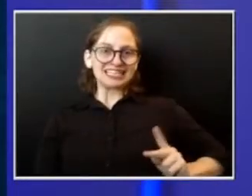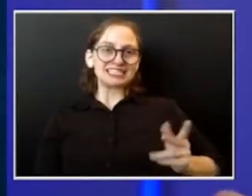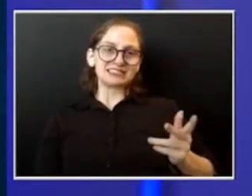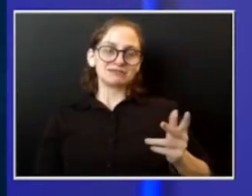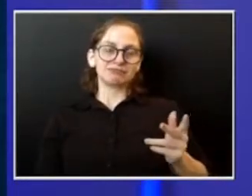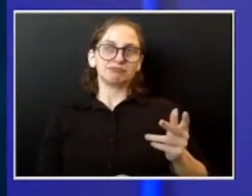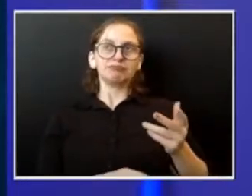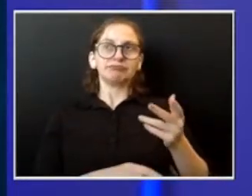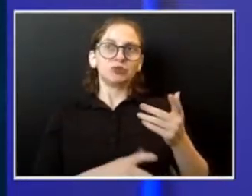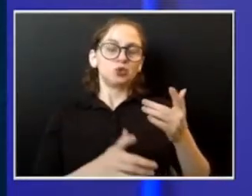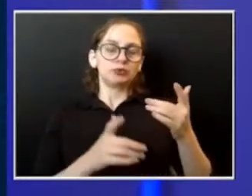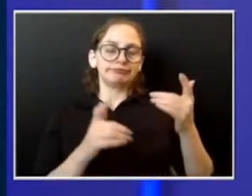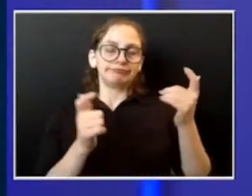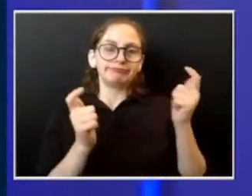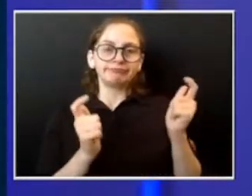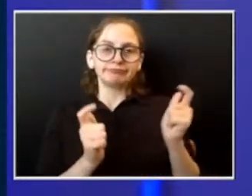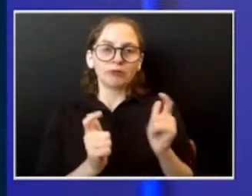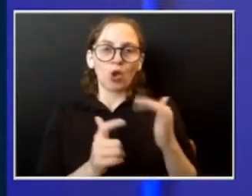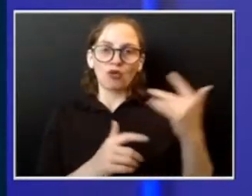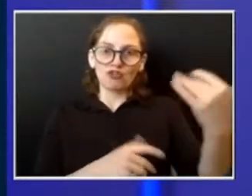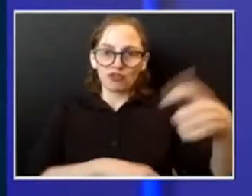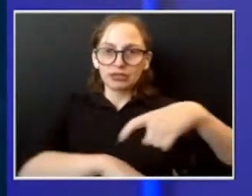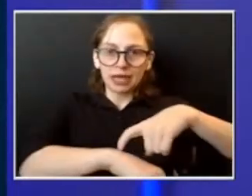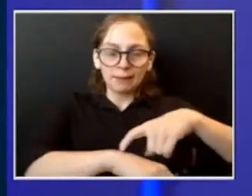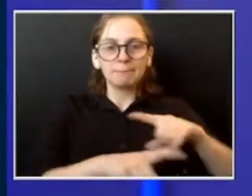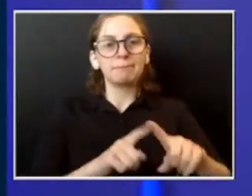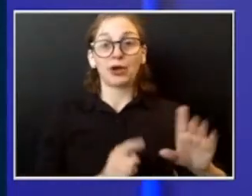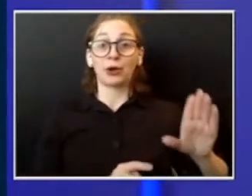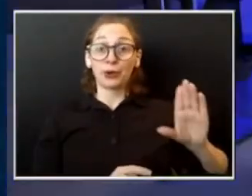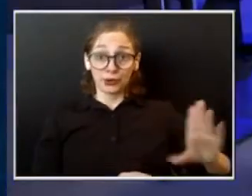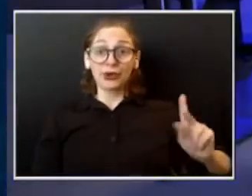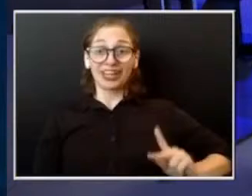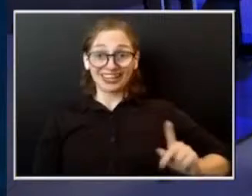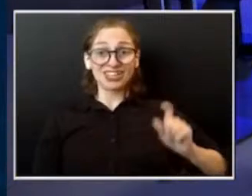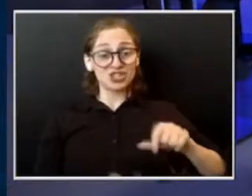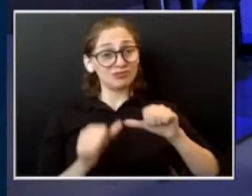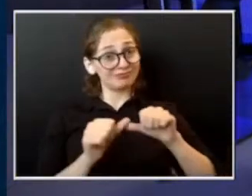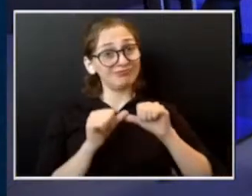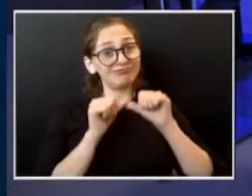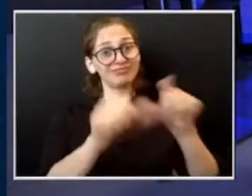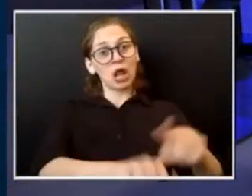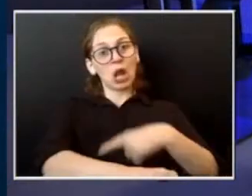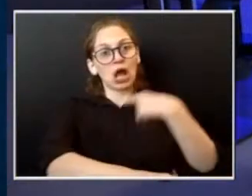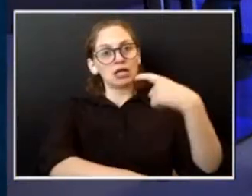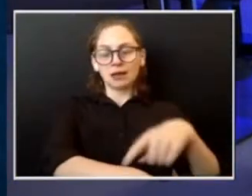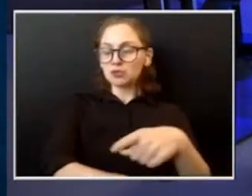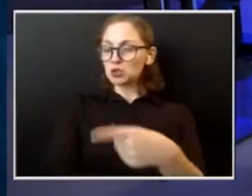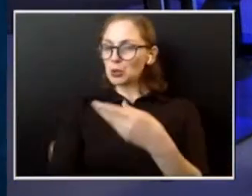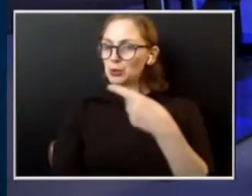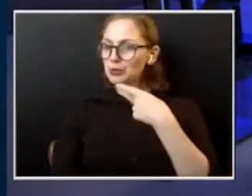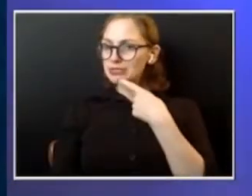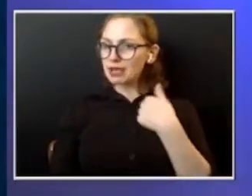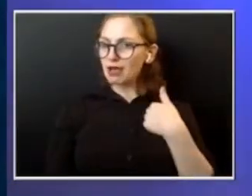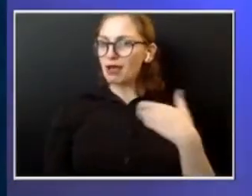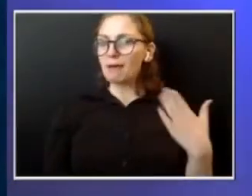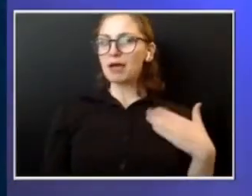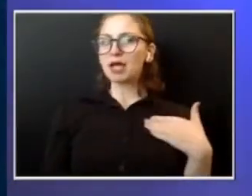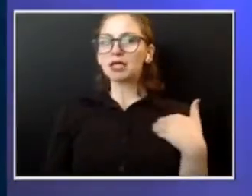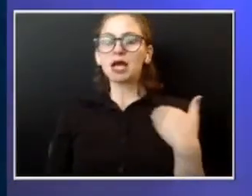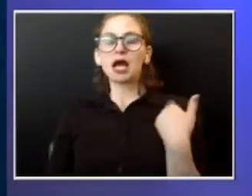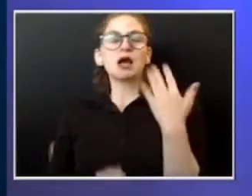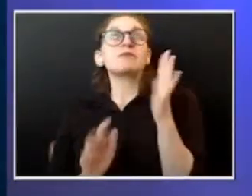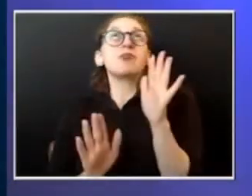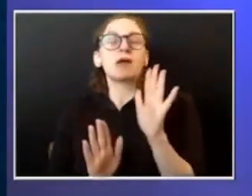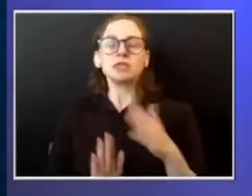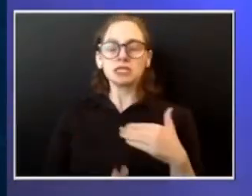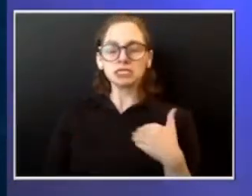but her kidney should last For a very long time. Very long I think he time. just said you So were young. what you're saying is that I am fabulously young That's and what I